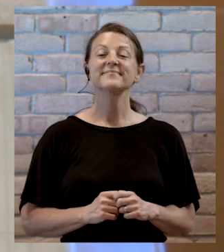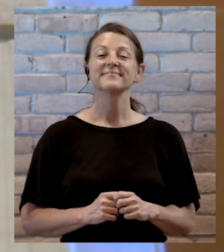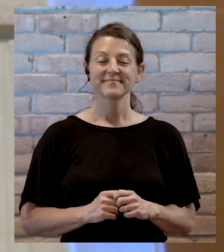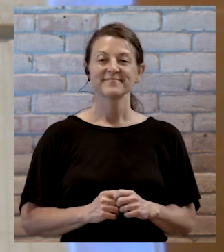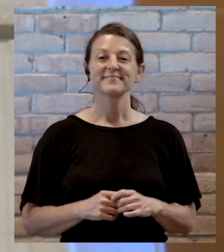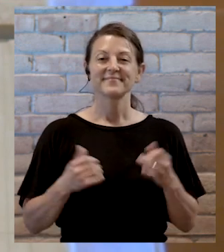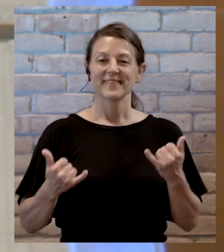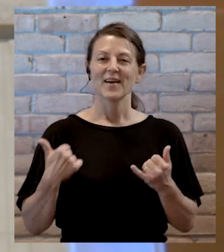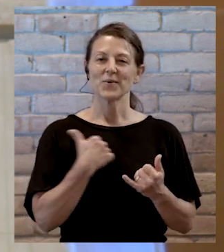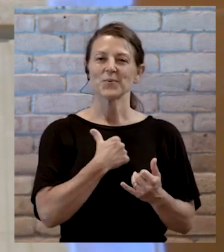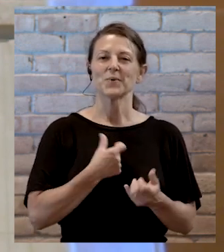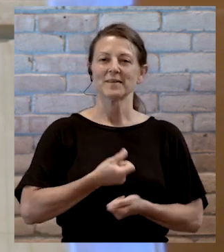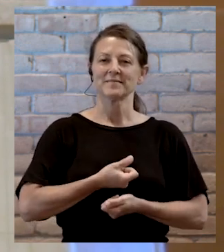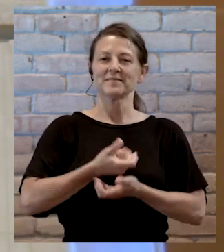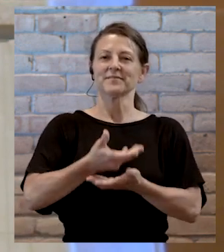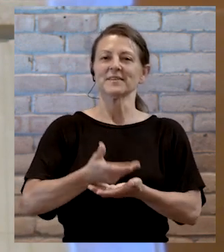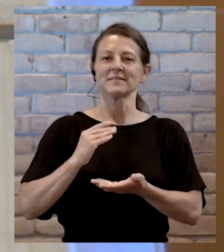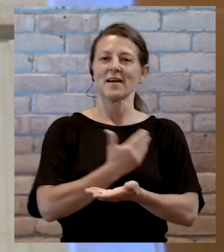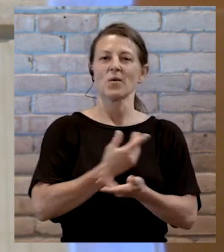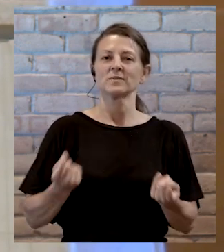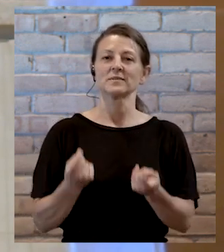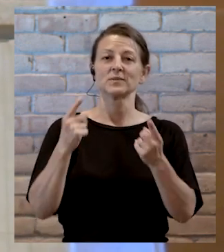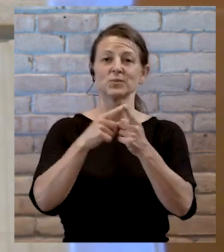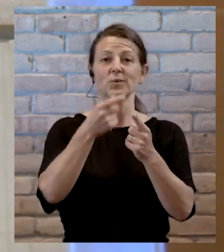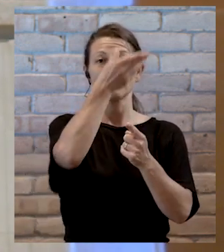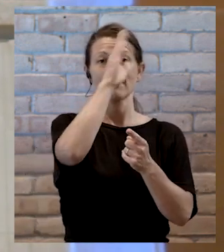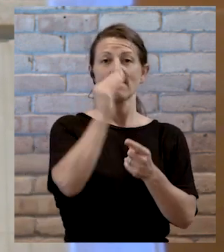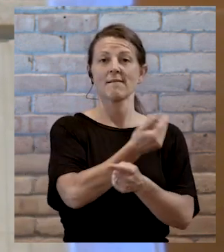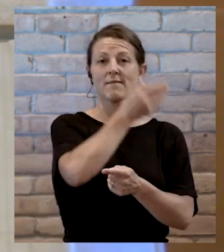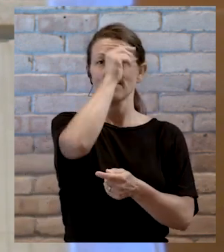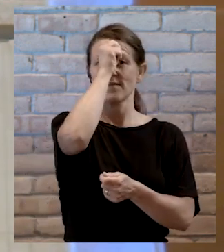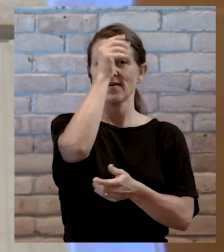Let us now confess our sins to God our Father.